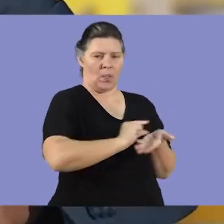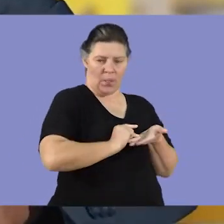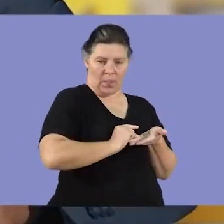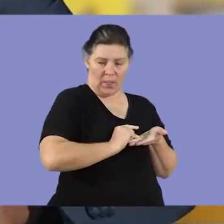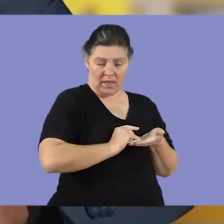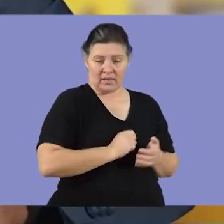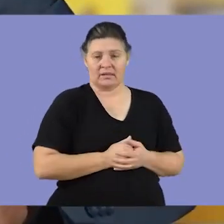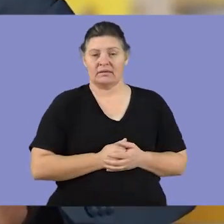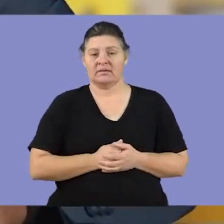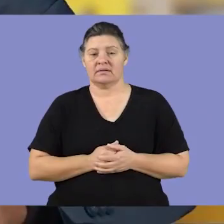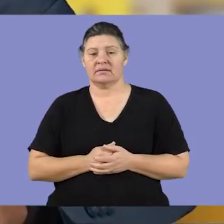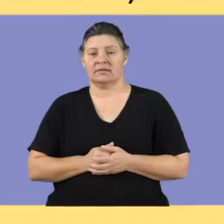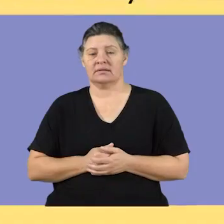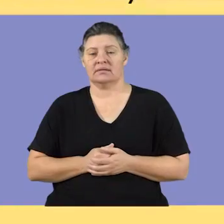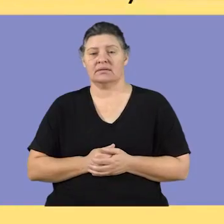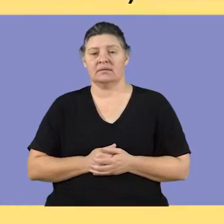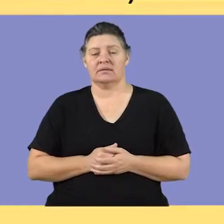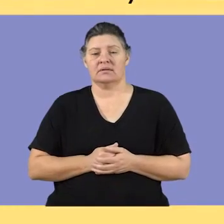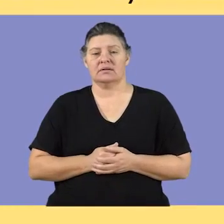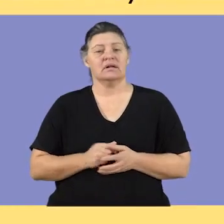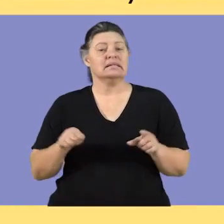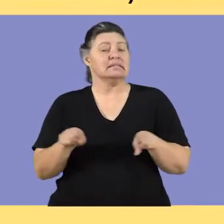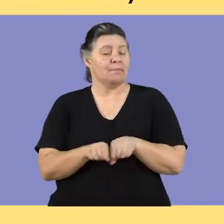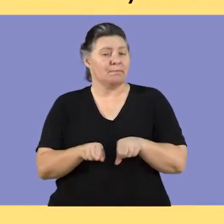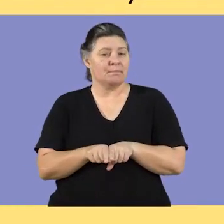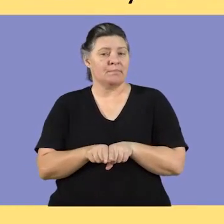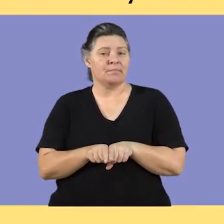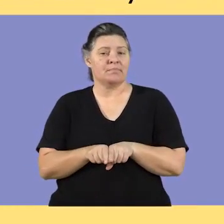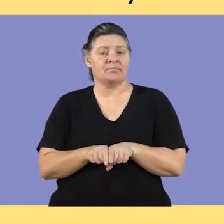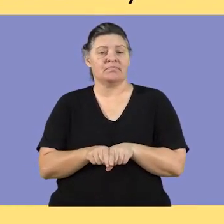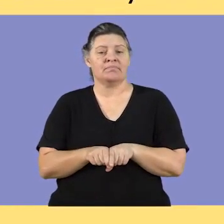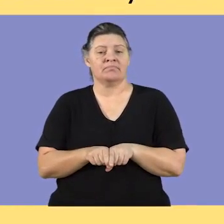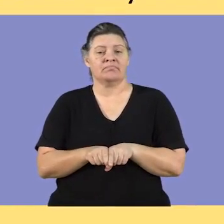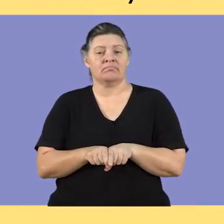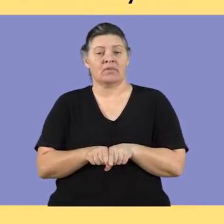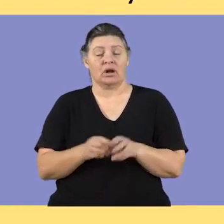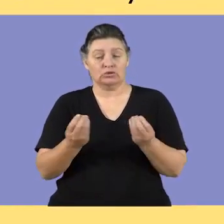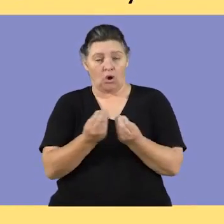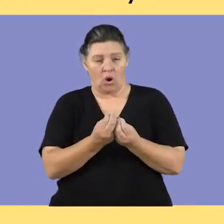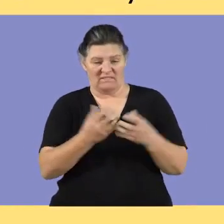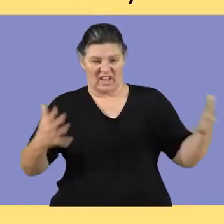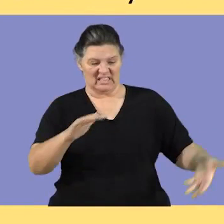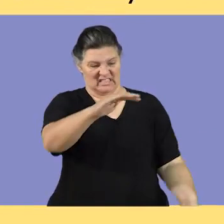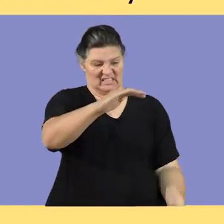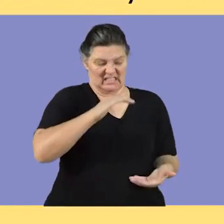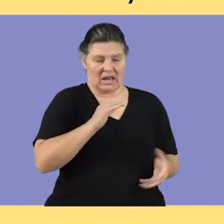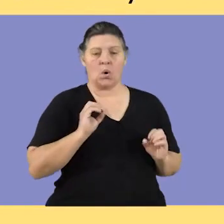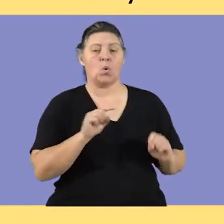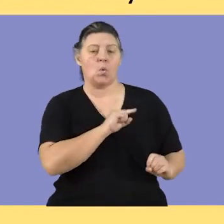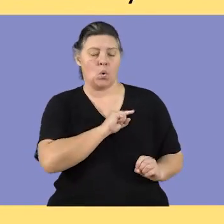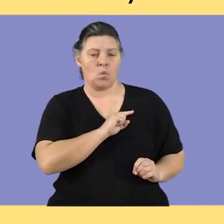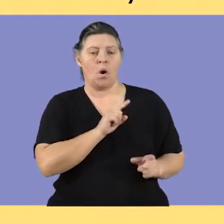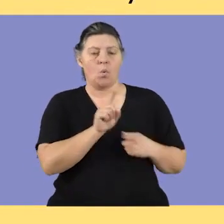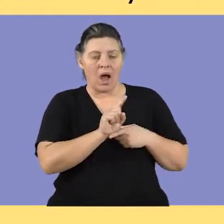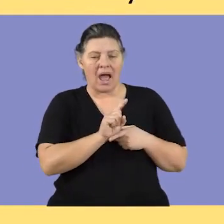low stock amounts, and then they would not then have too much stock, mainly